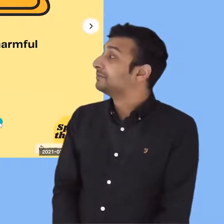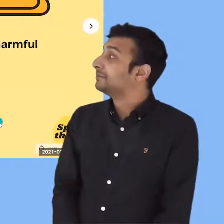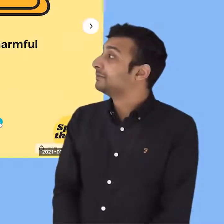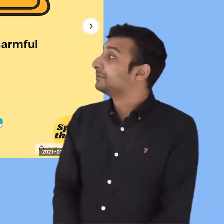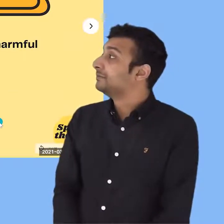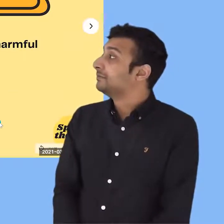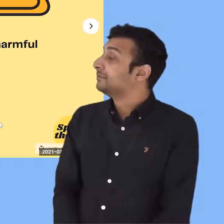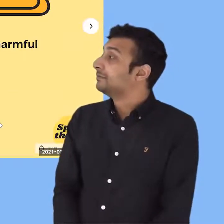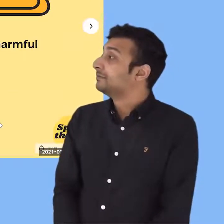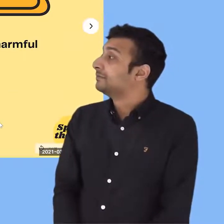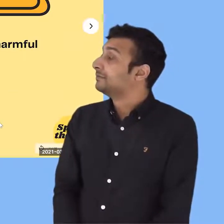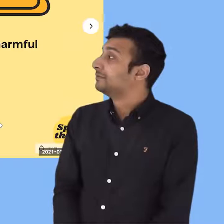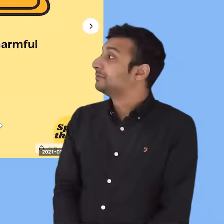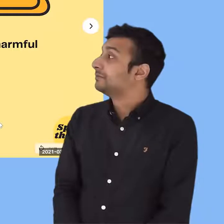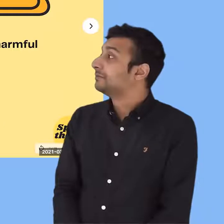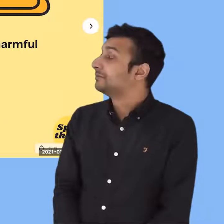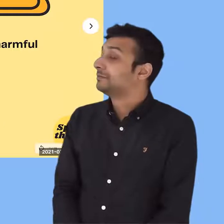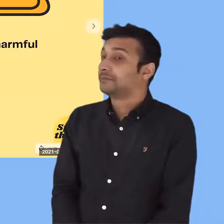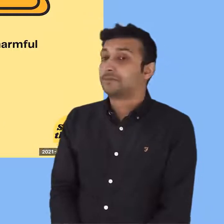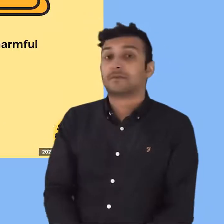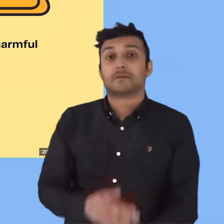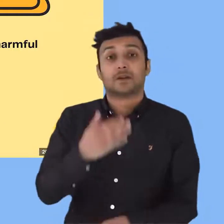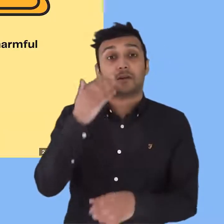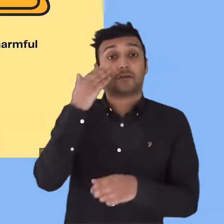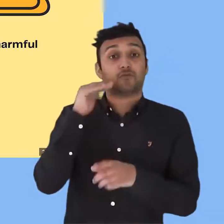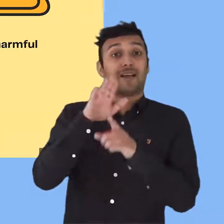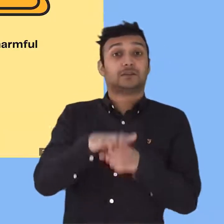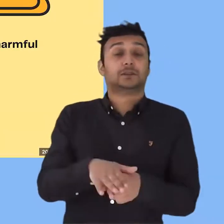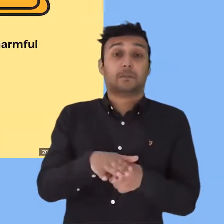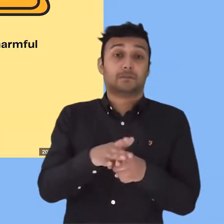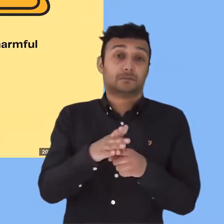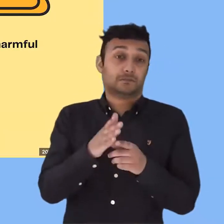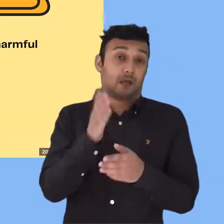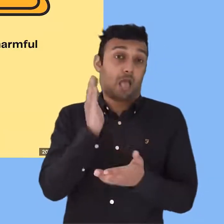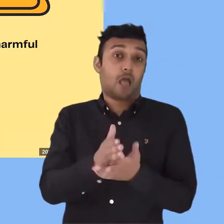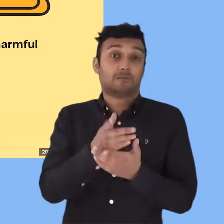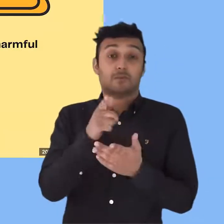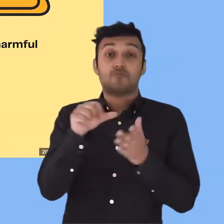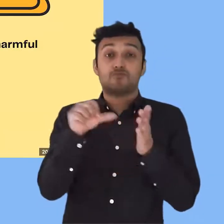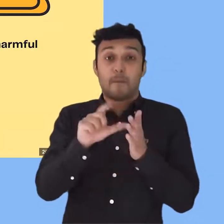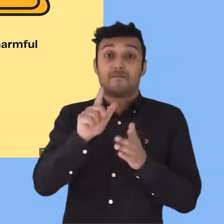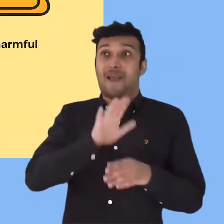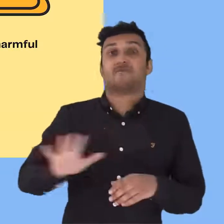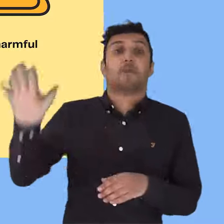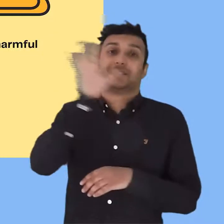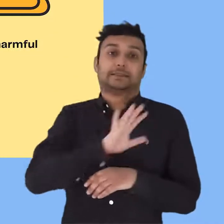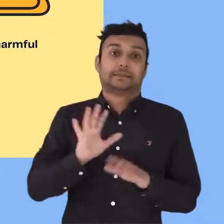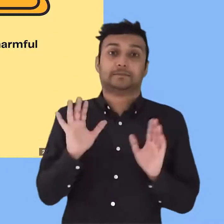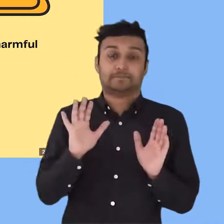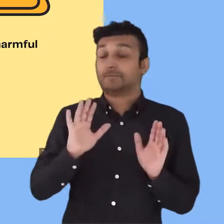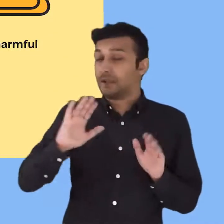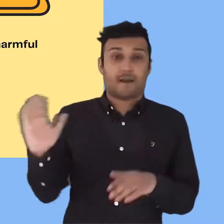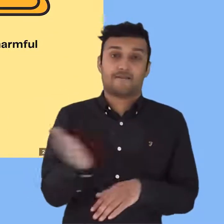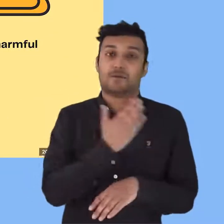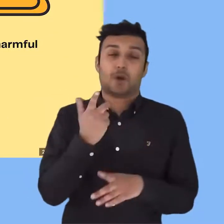So racism is everyone's problem. So it's not, like I said, it's not something that,